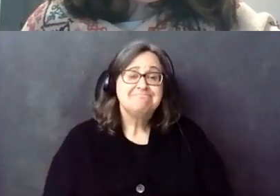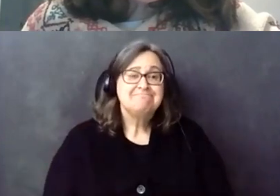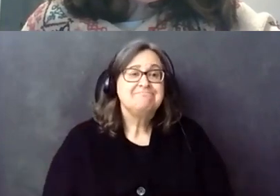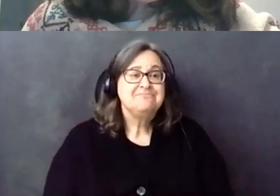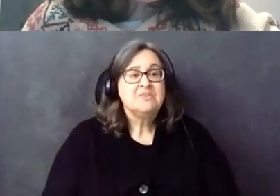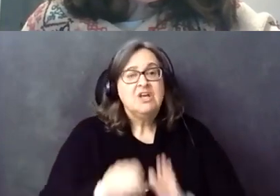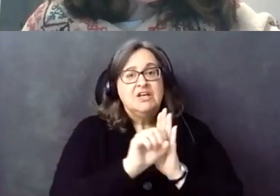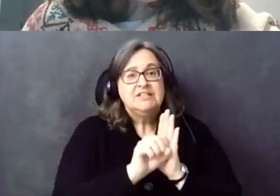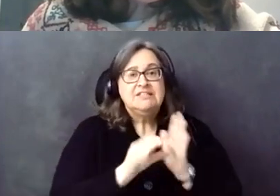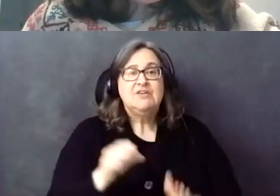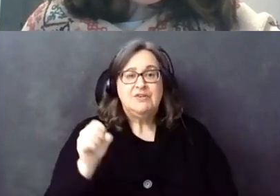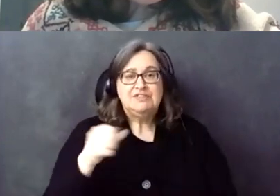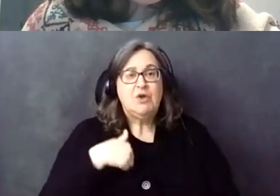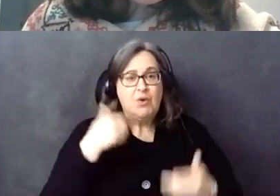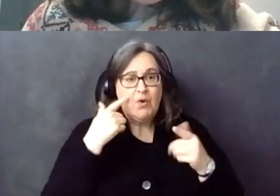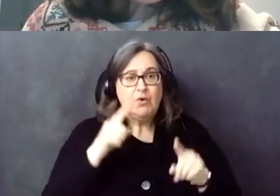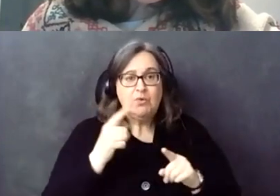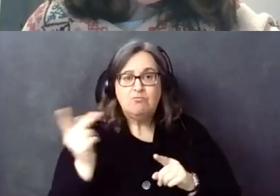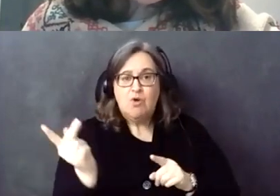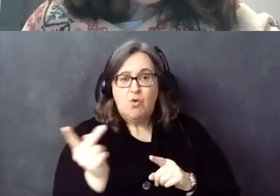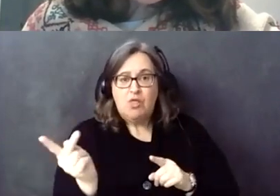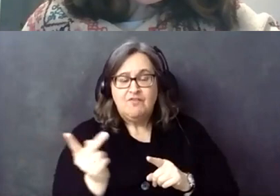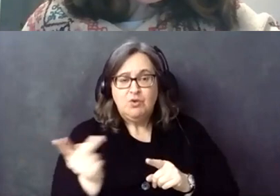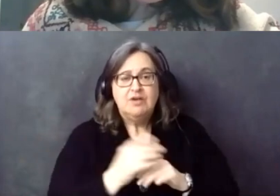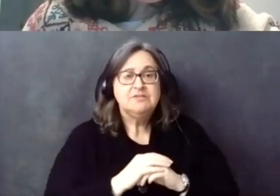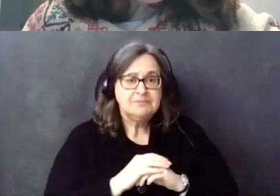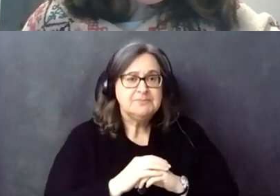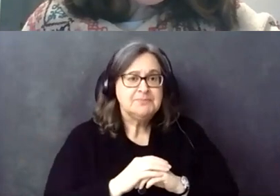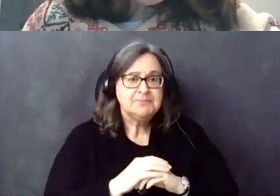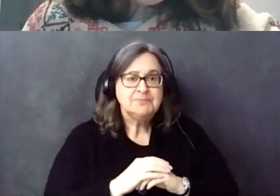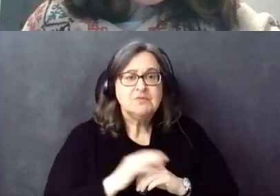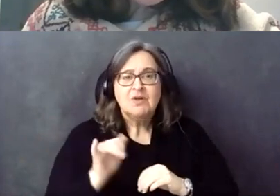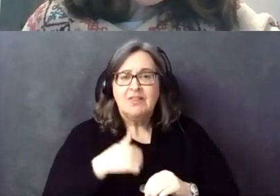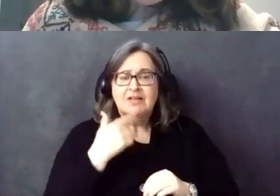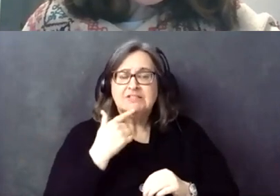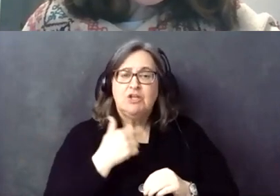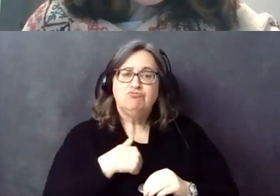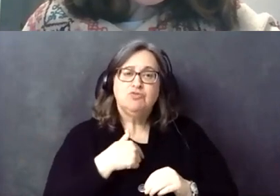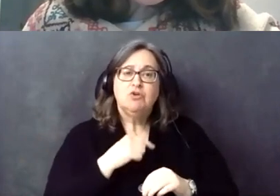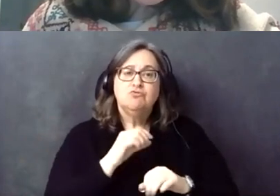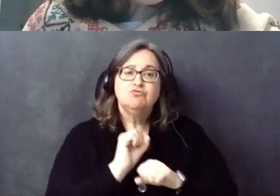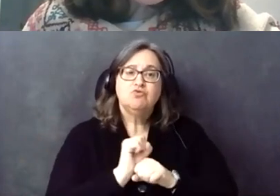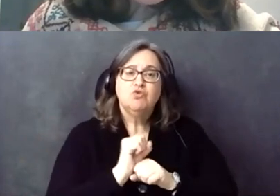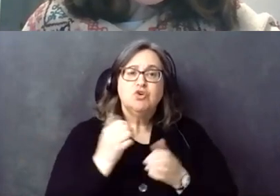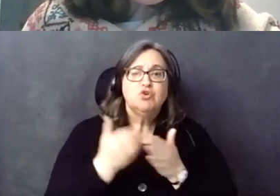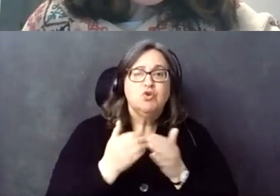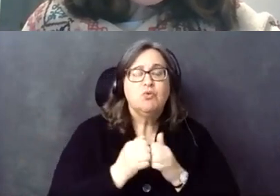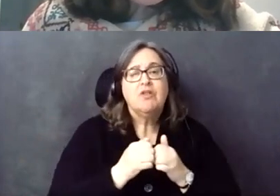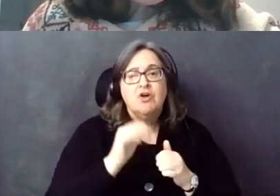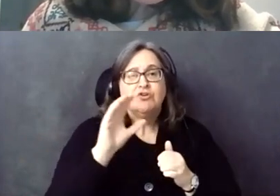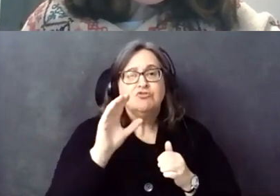Yeah, well, I mean, I agree with both of you guys. Like I said, I work closely with the food